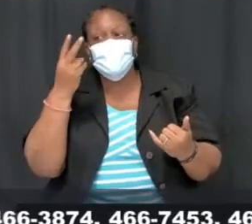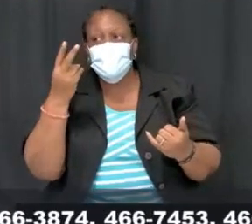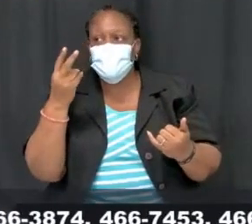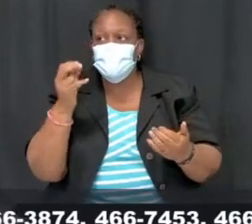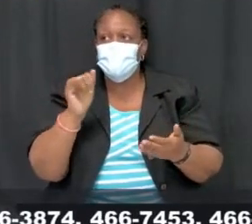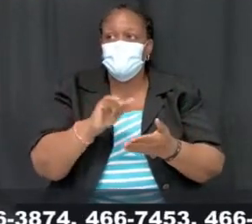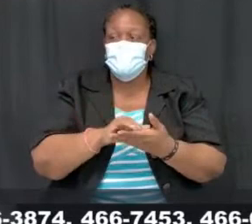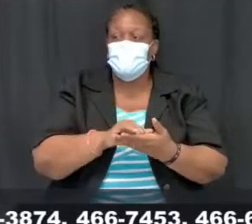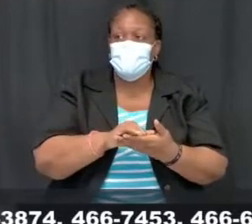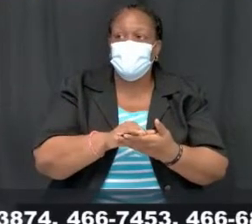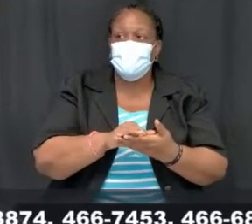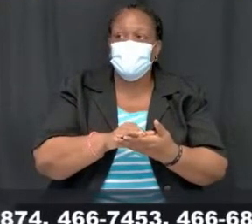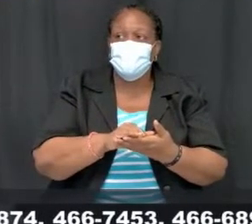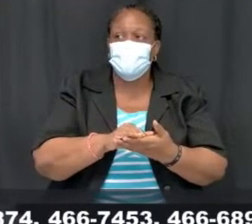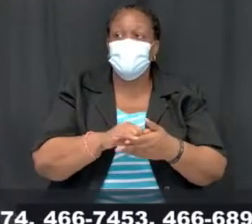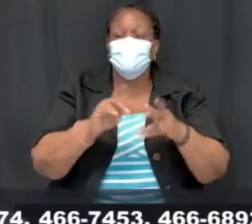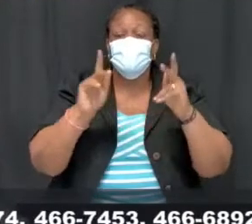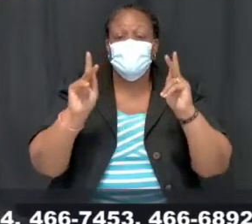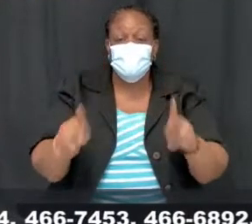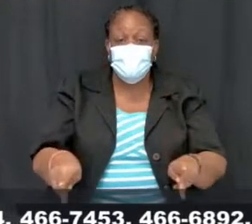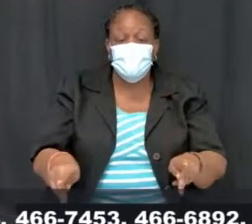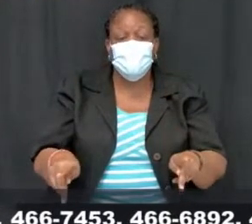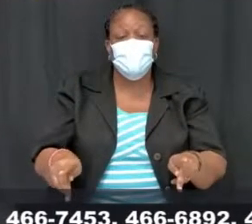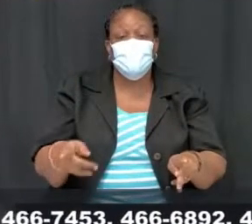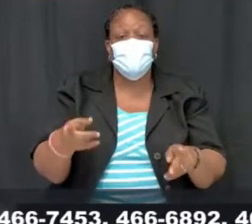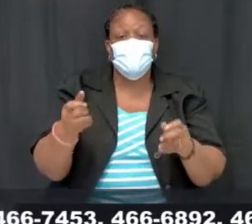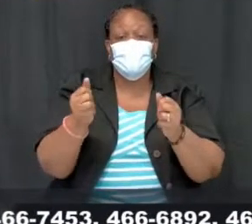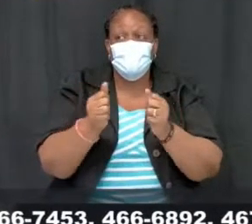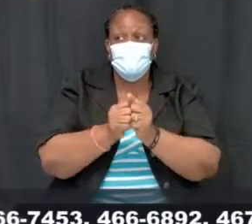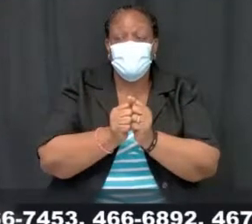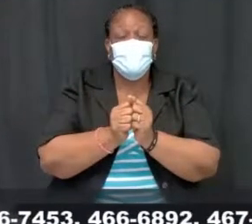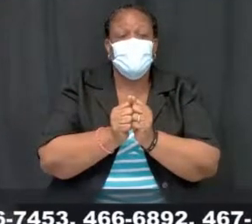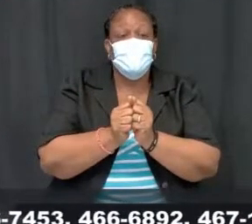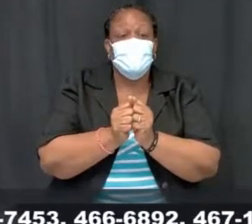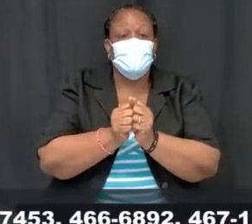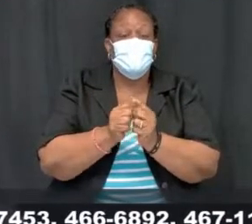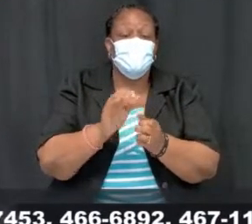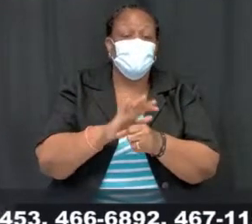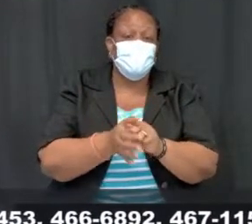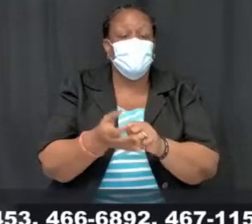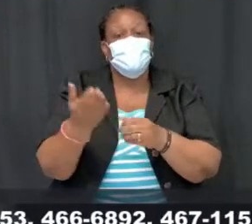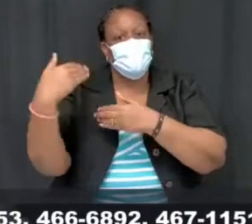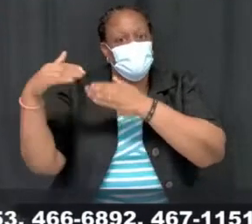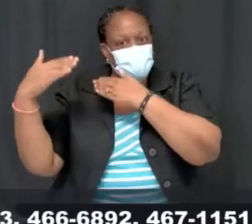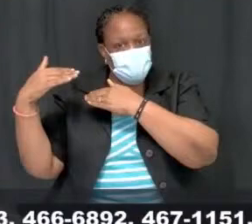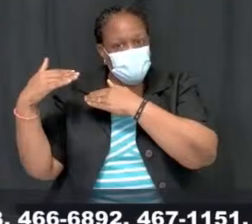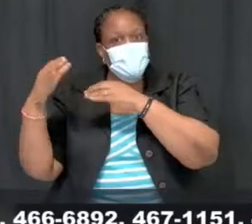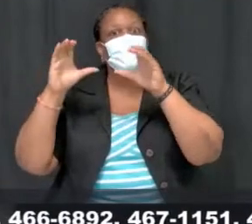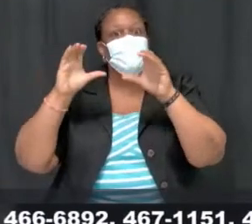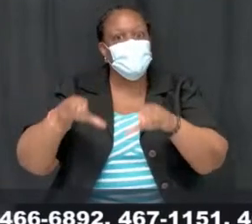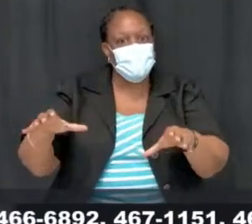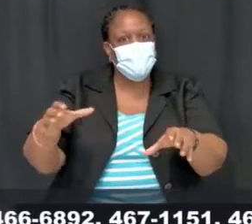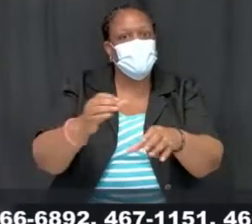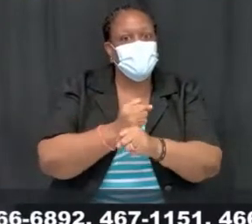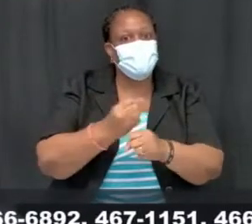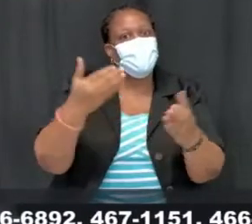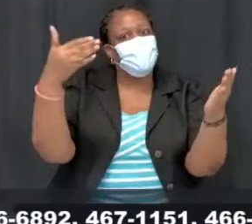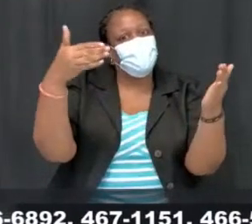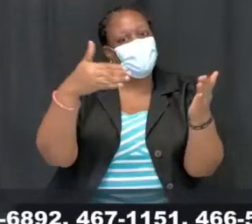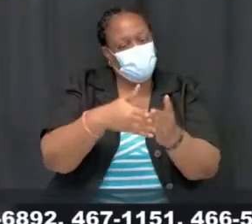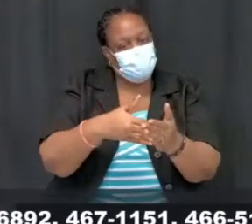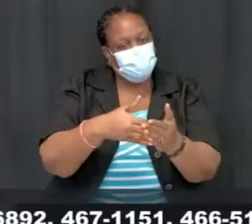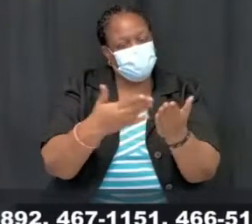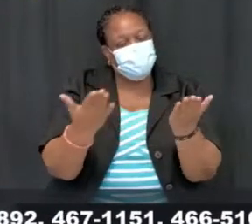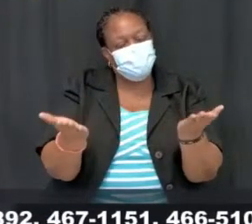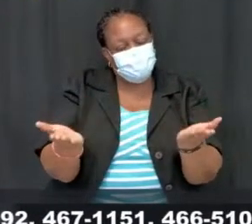know that even persons who were infected before, they can be infected again. We know that persons who are immunized,